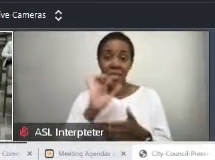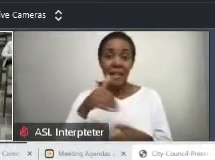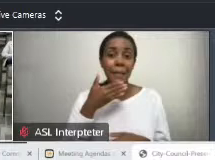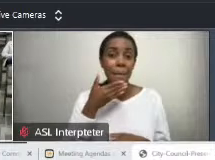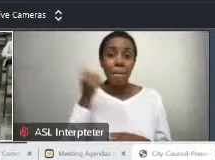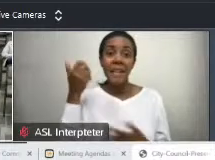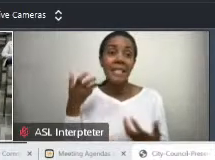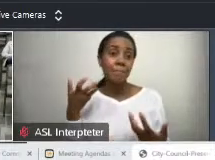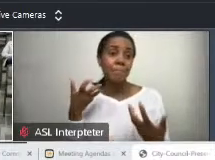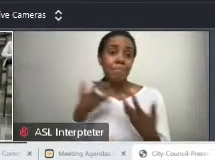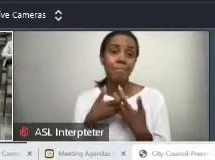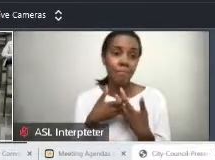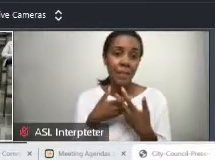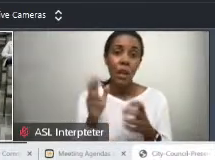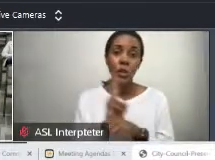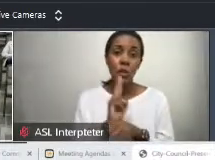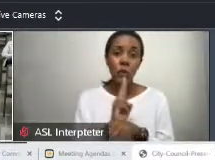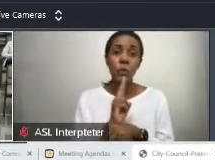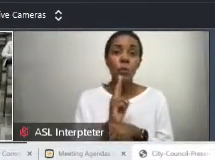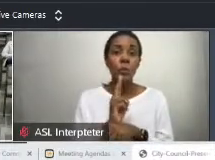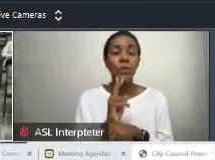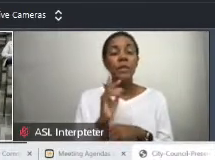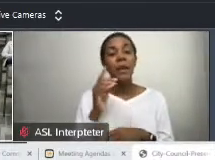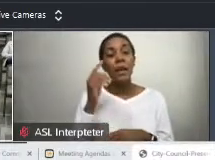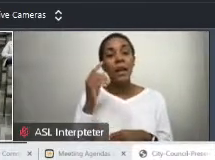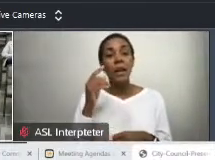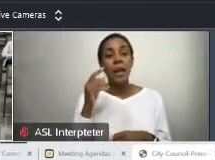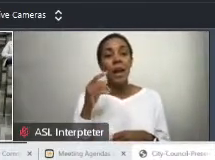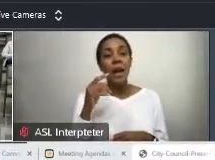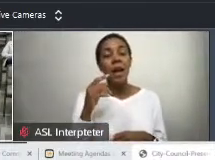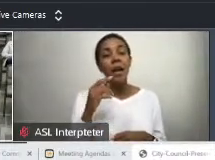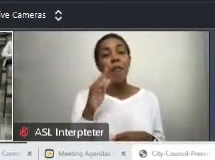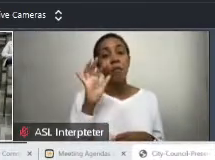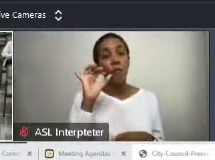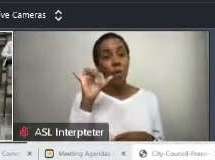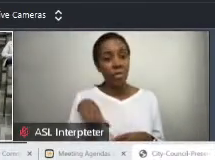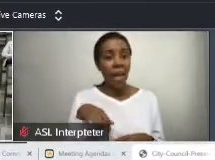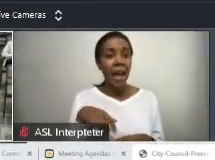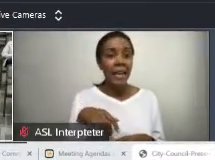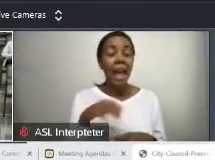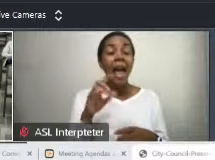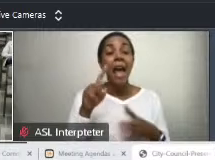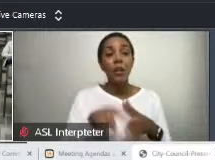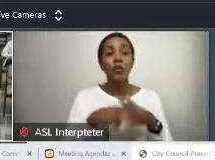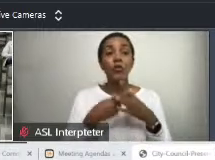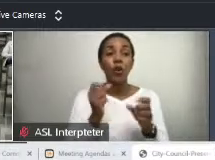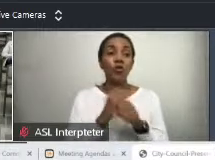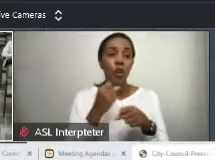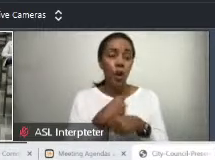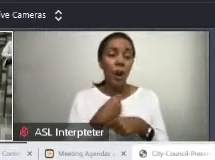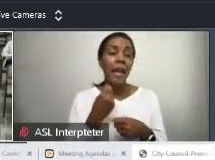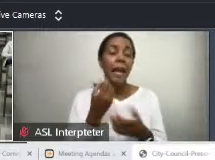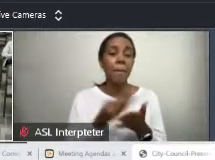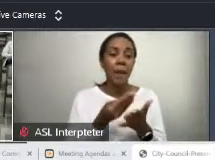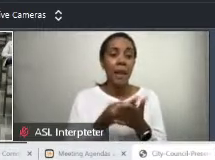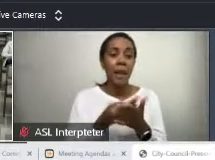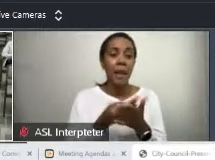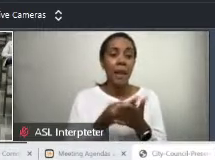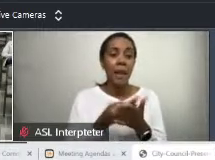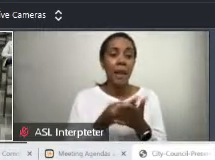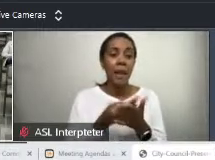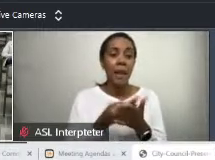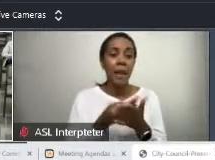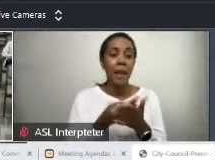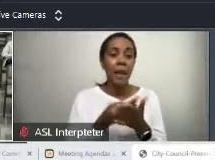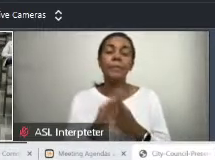fit, best use there is today that can get out of the ground, that can start generating revenue for the city and help pay down things that, the